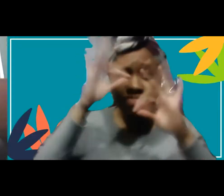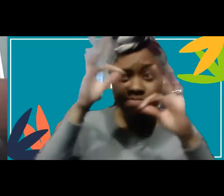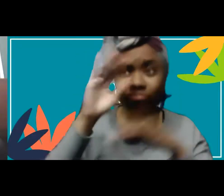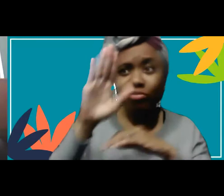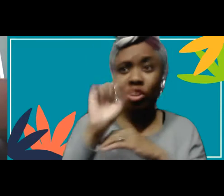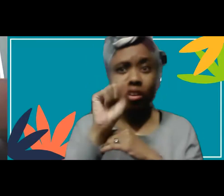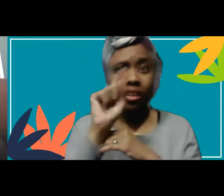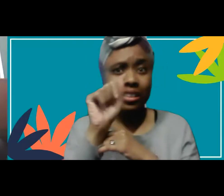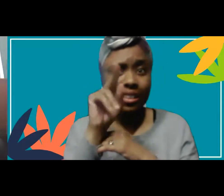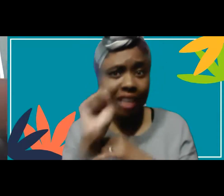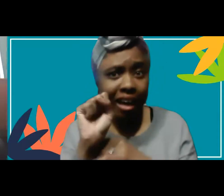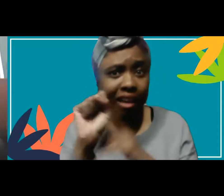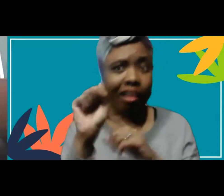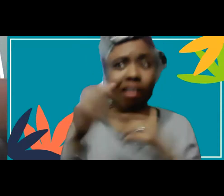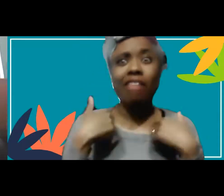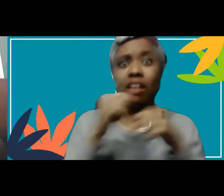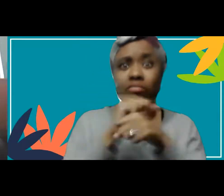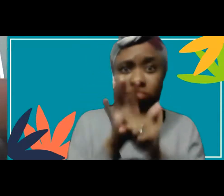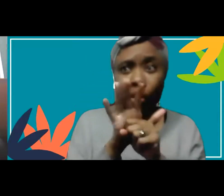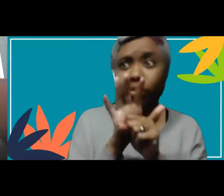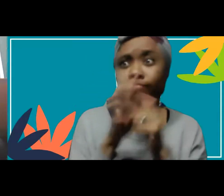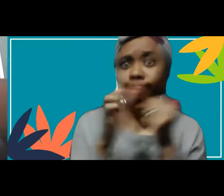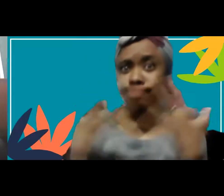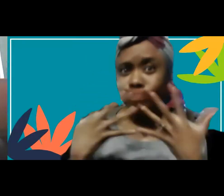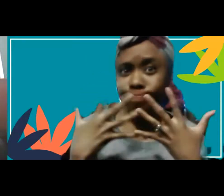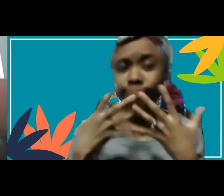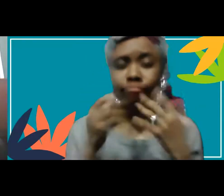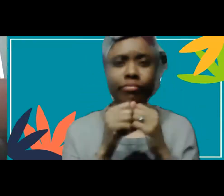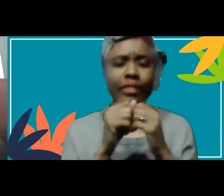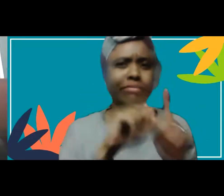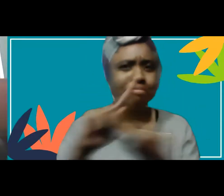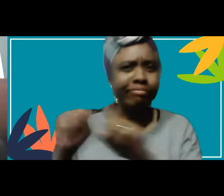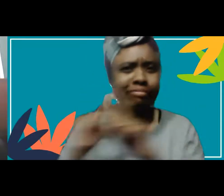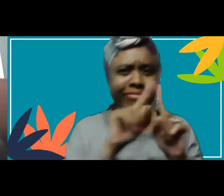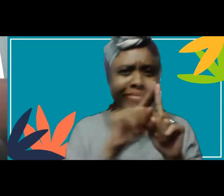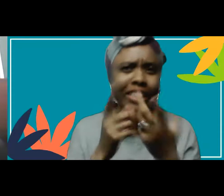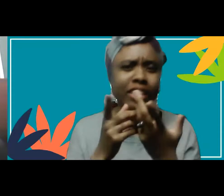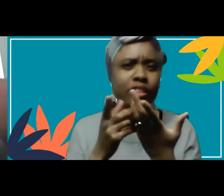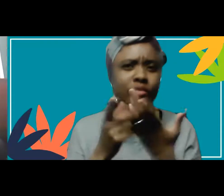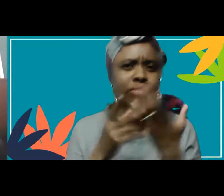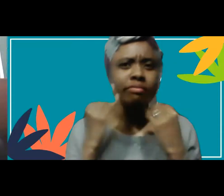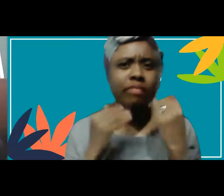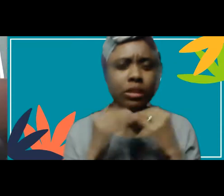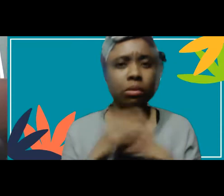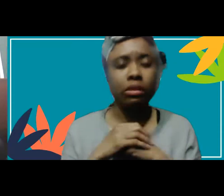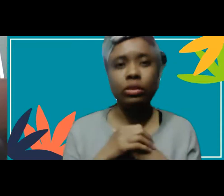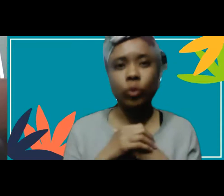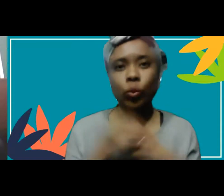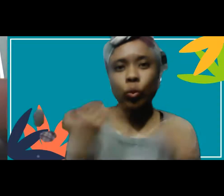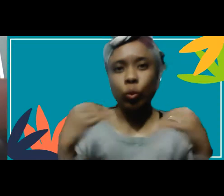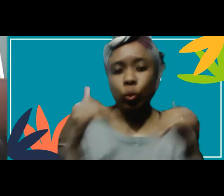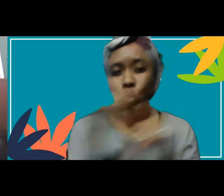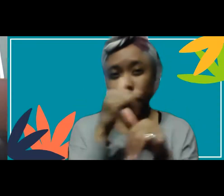terms of whether or not they've had COVID scares. And so many of the protections that they need even right now don't exist. And so I think it's